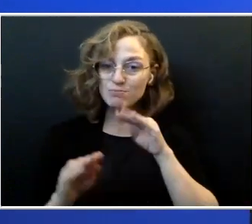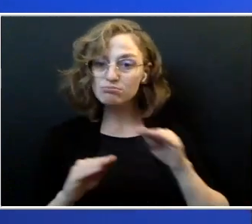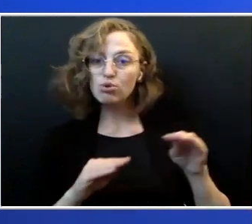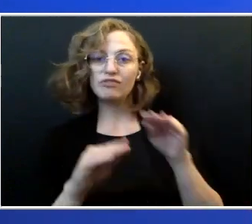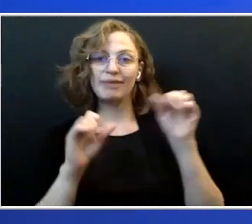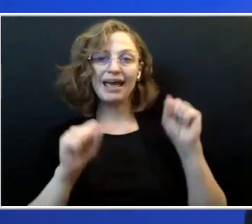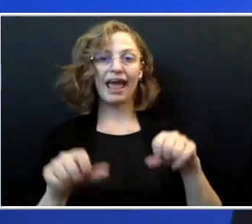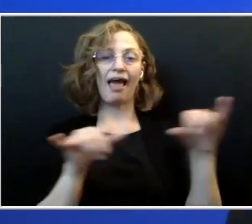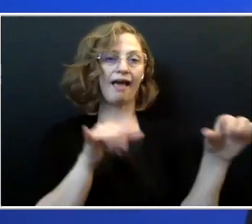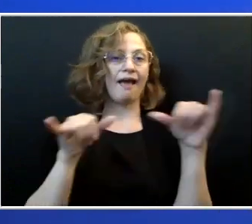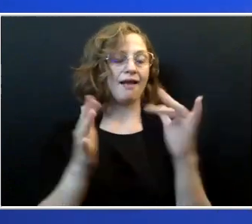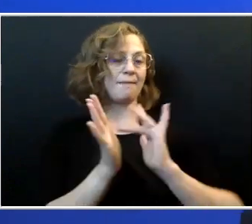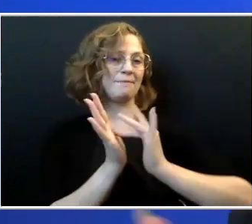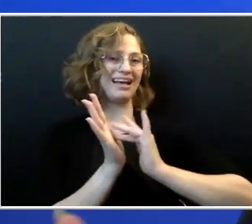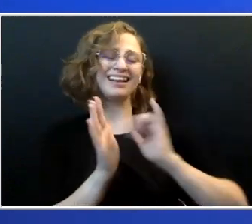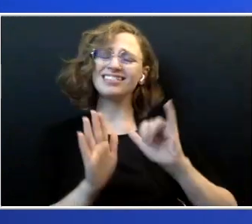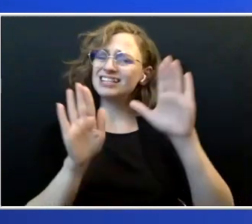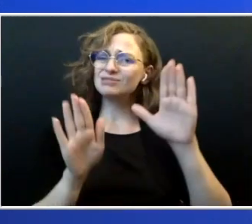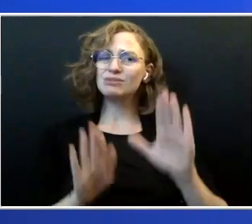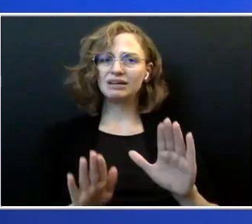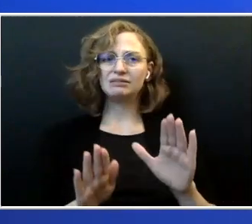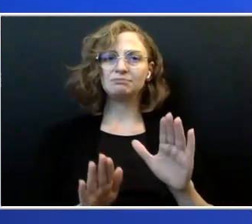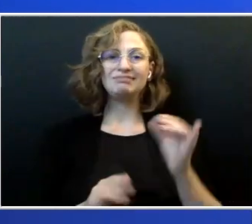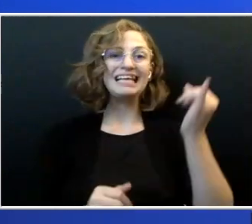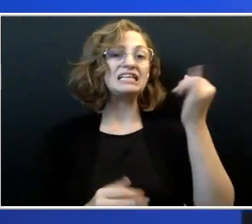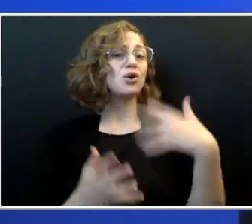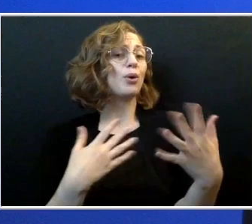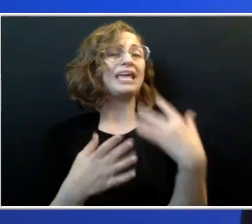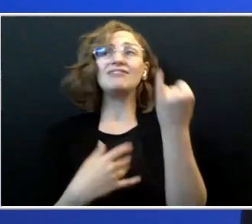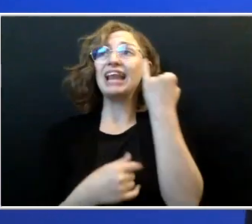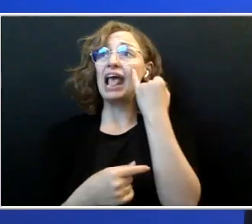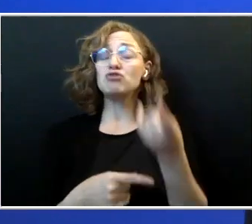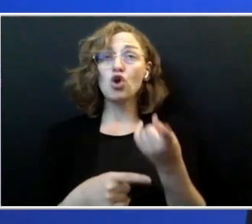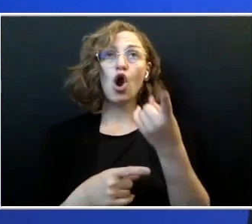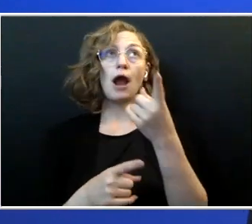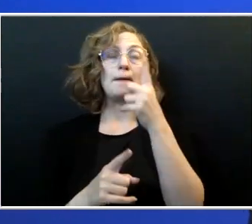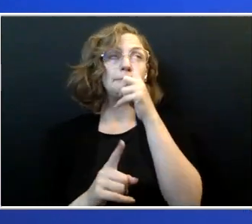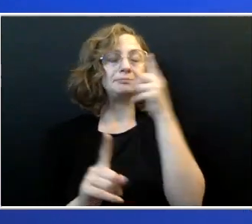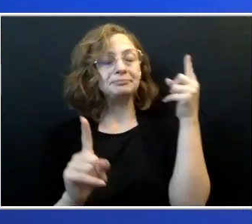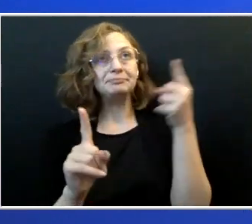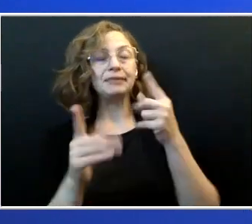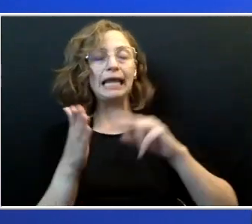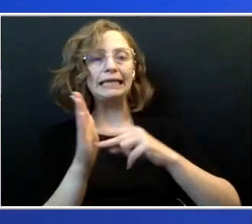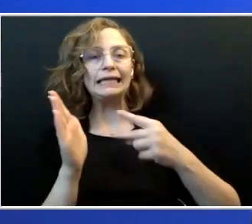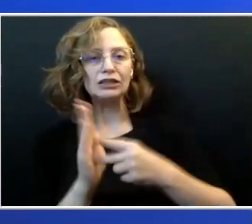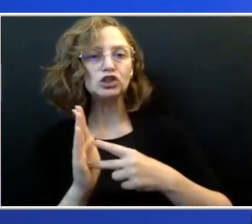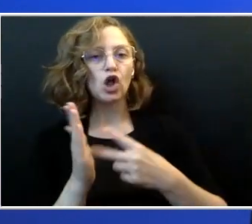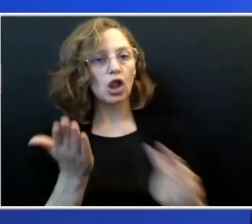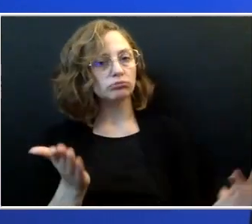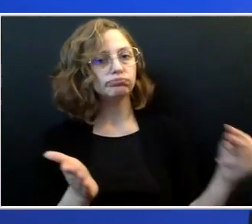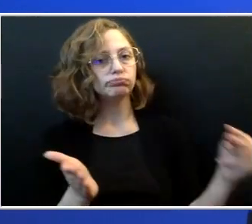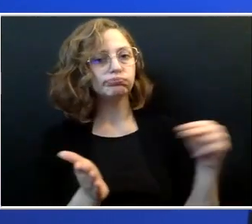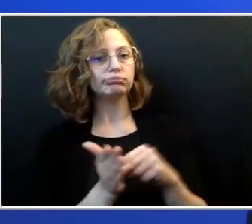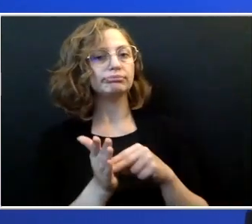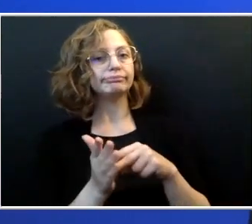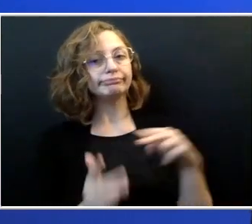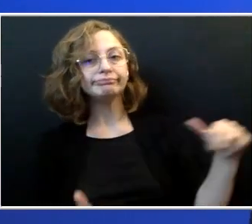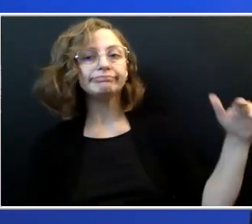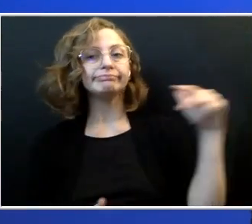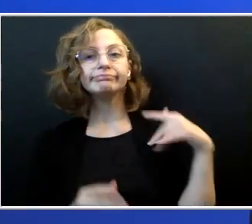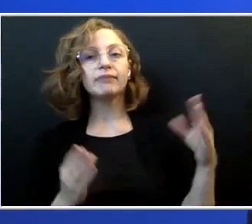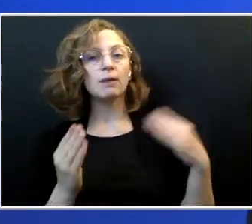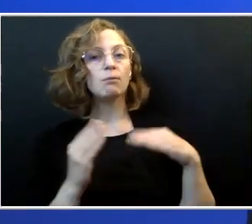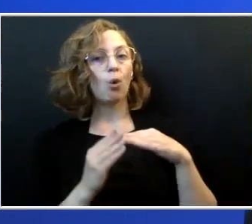and being even intentional about getting up and moving more throughout your day can be really beneficial for certain people, and for other people, it's really